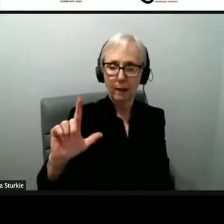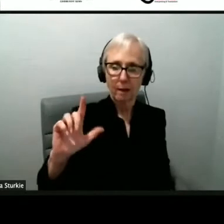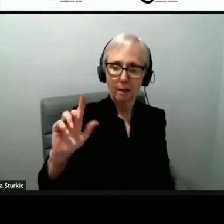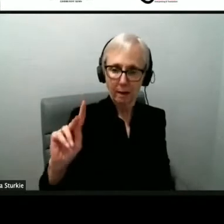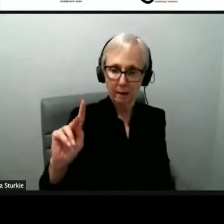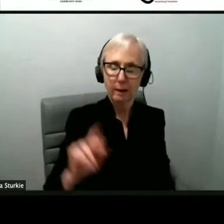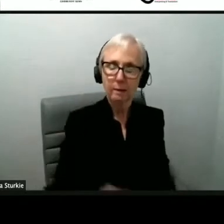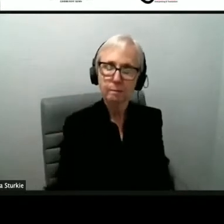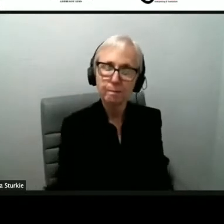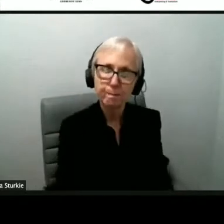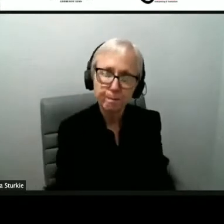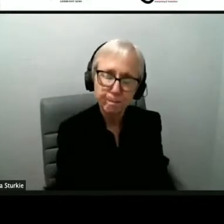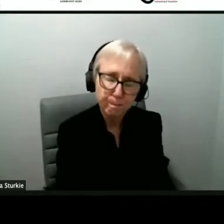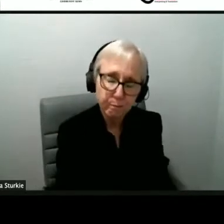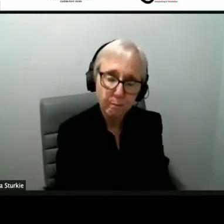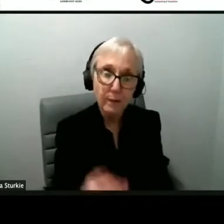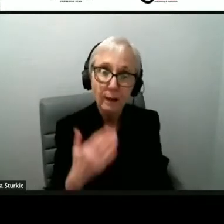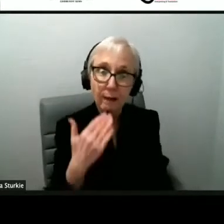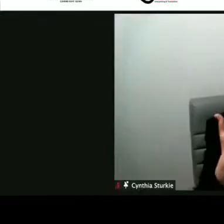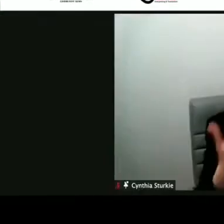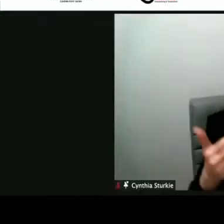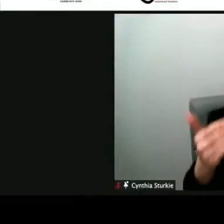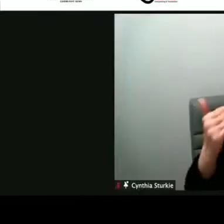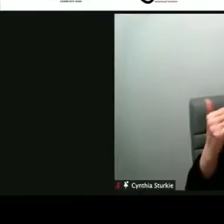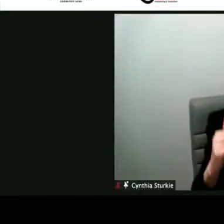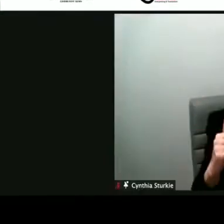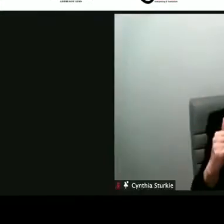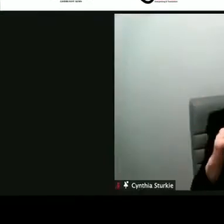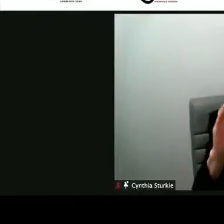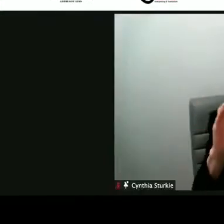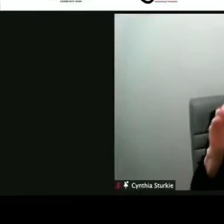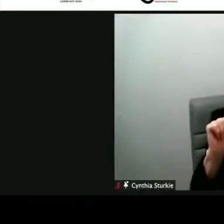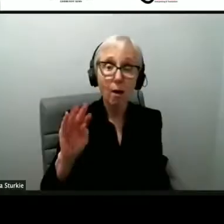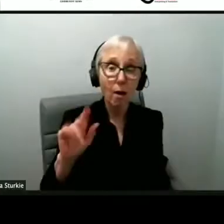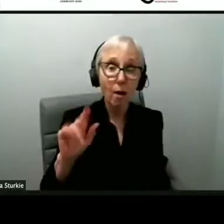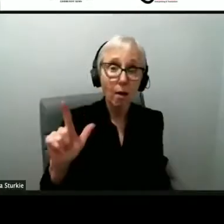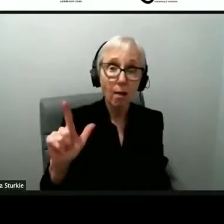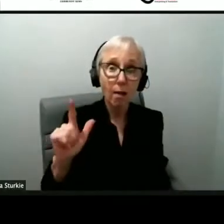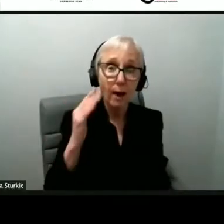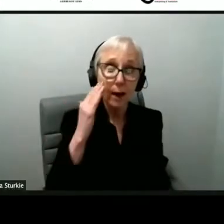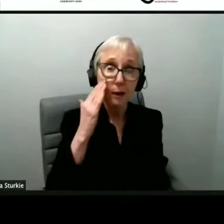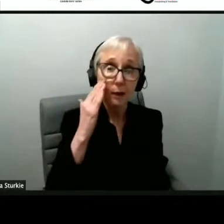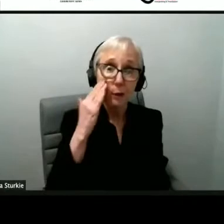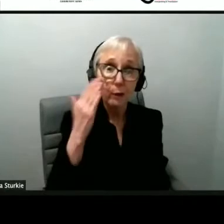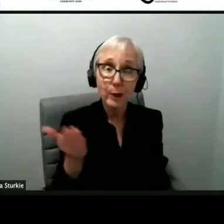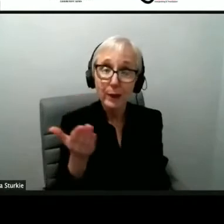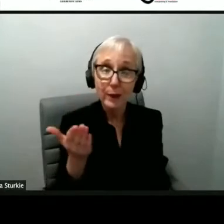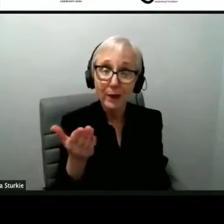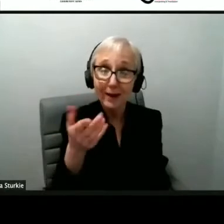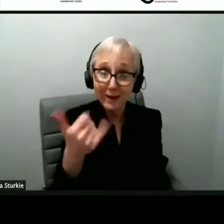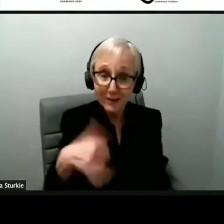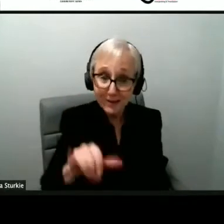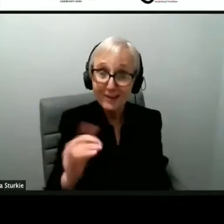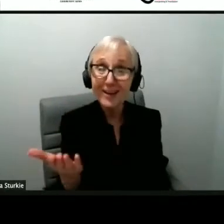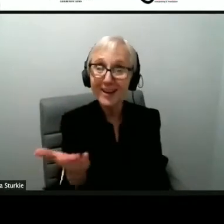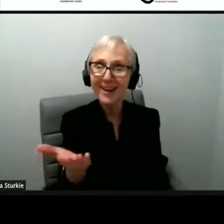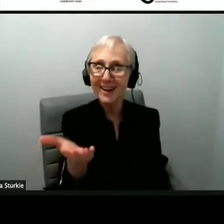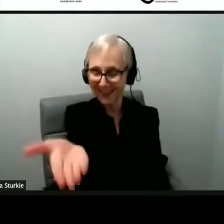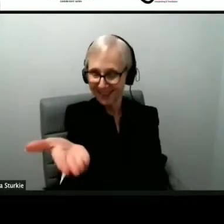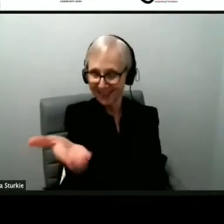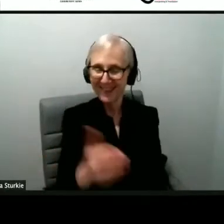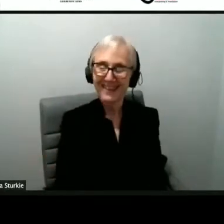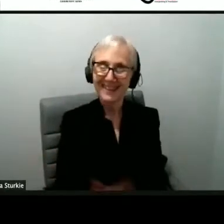Thank you. And the next person on that question, Carl, I know you were with us a minute ago. You still with us? Yes.